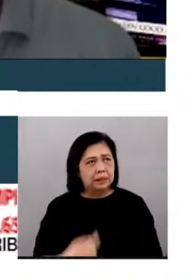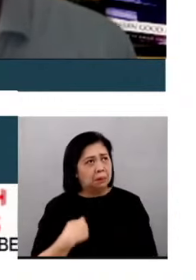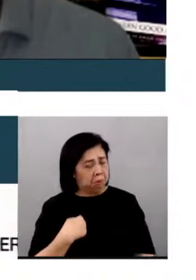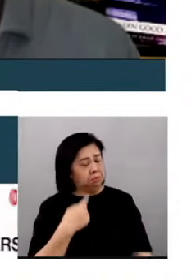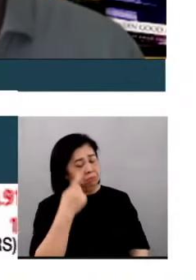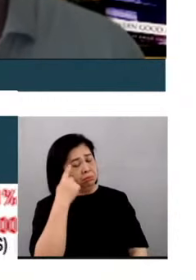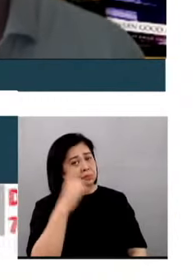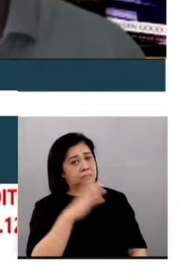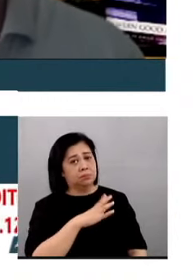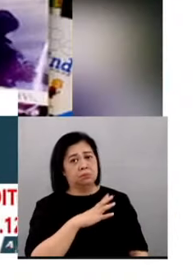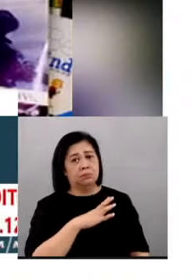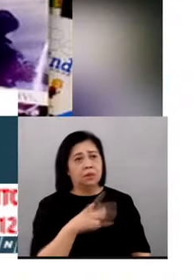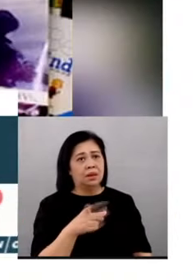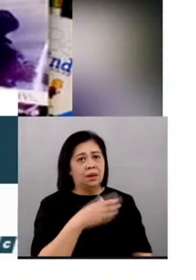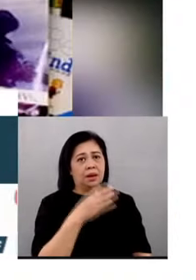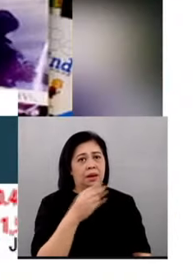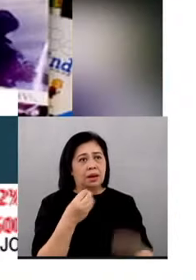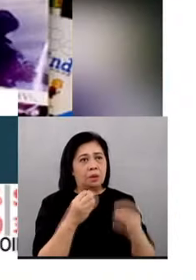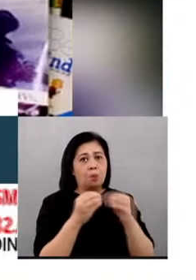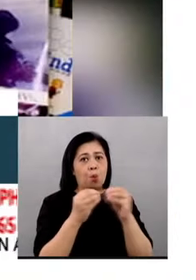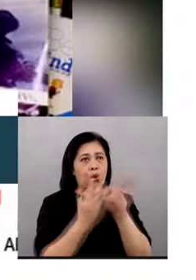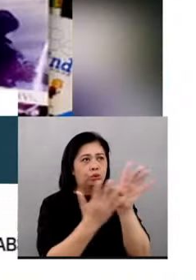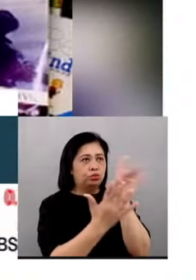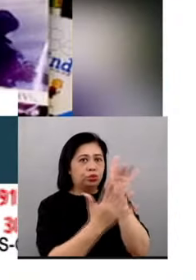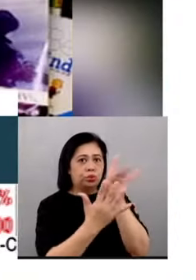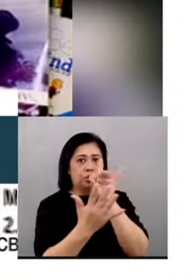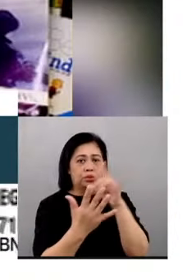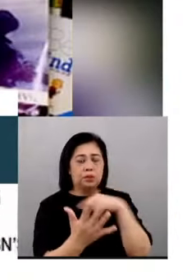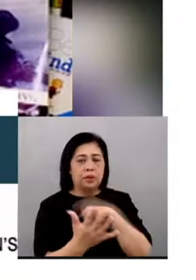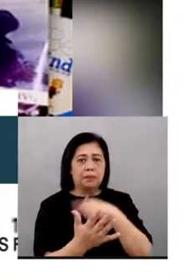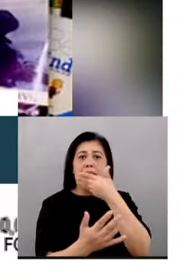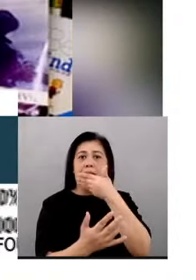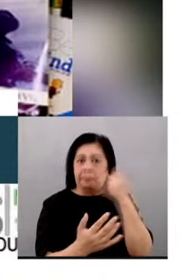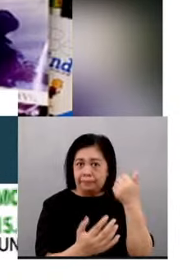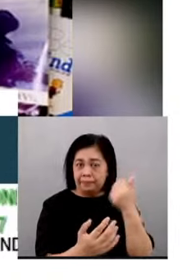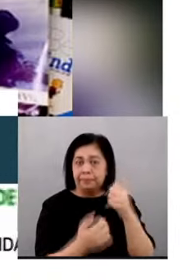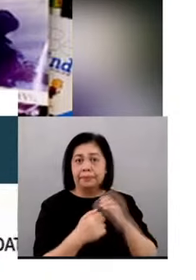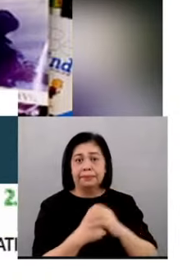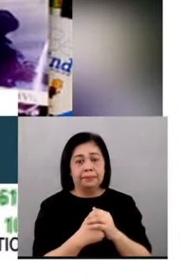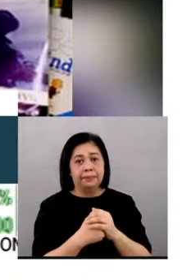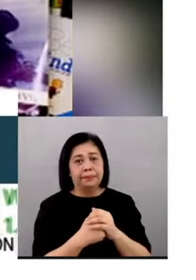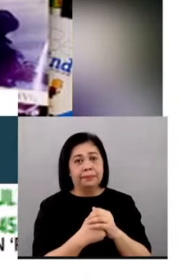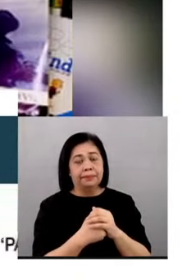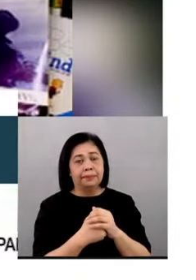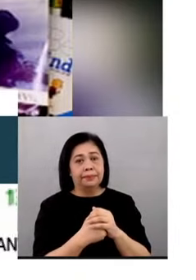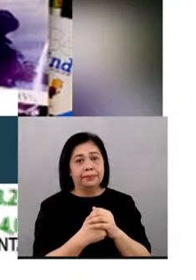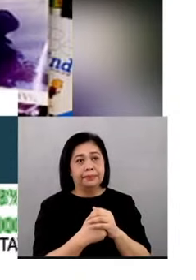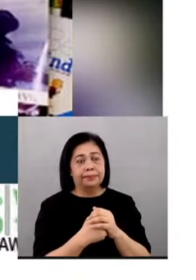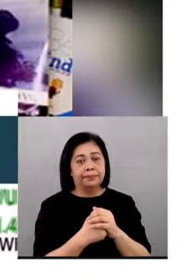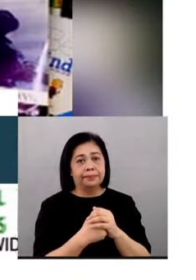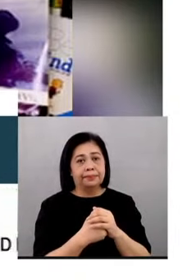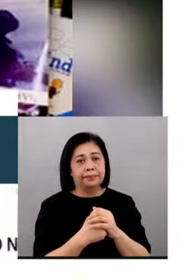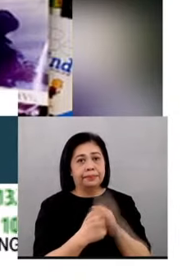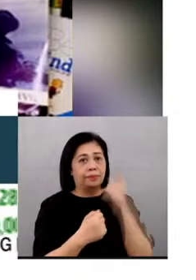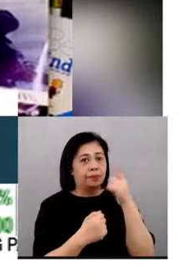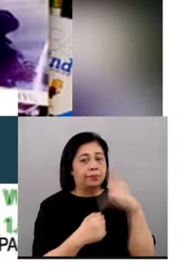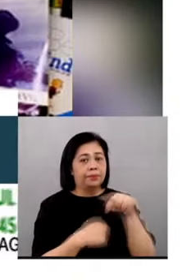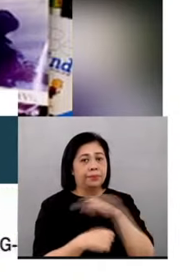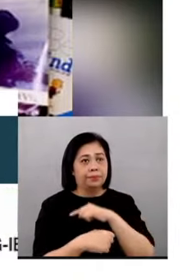I think that the more choices we have, the better it is for us. I